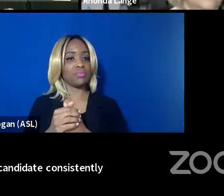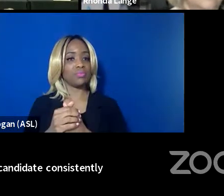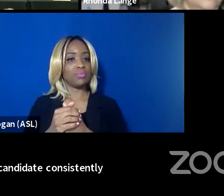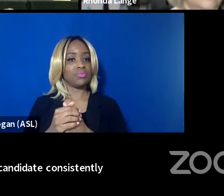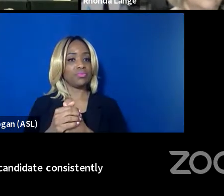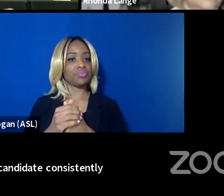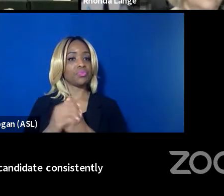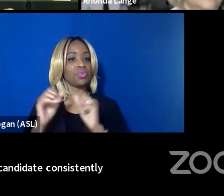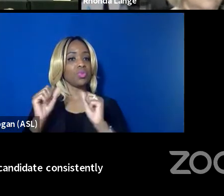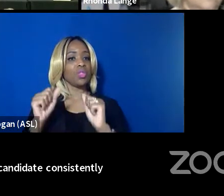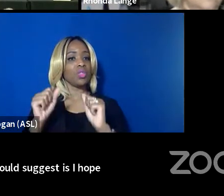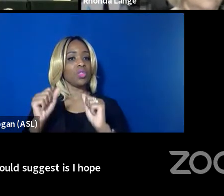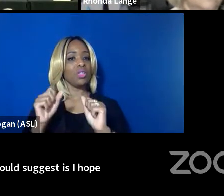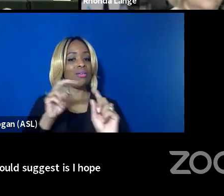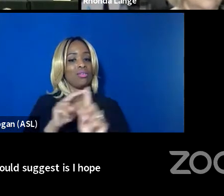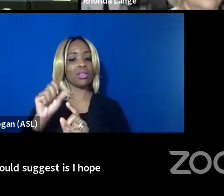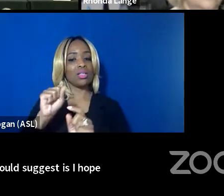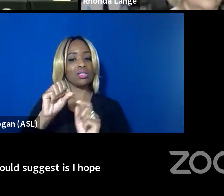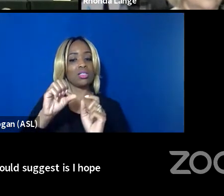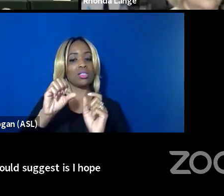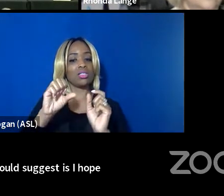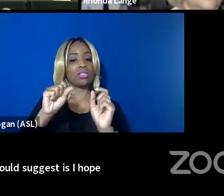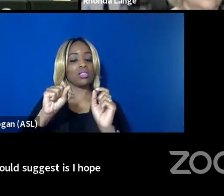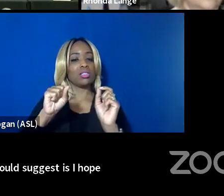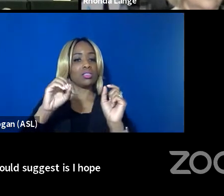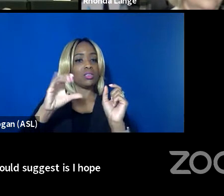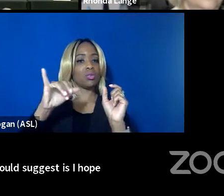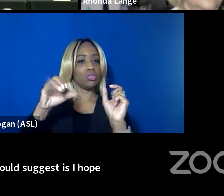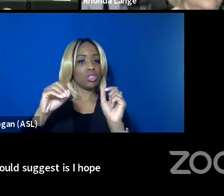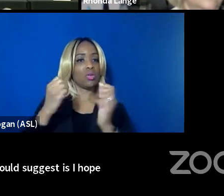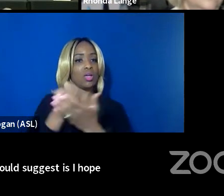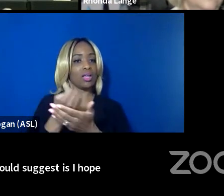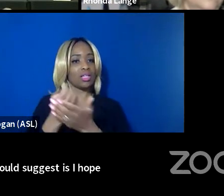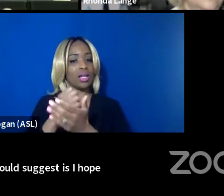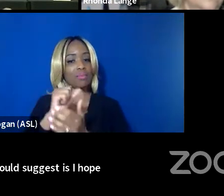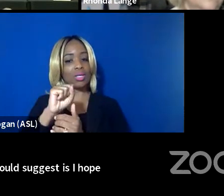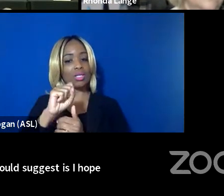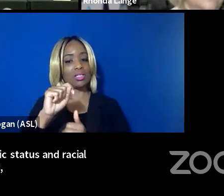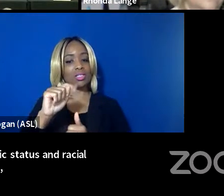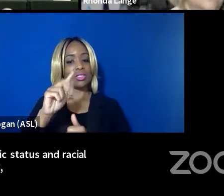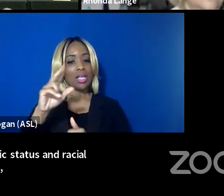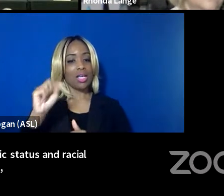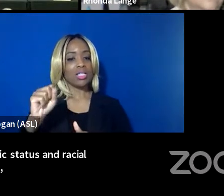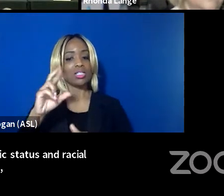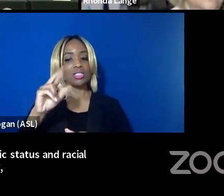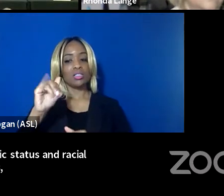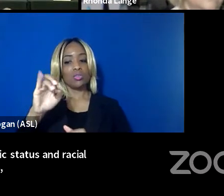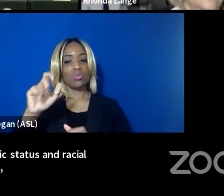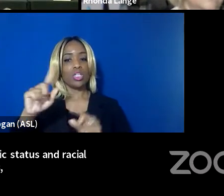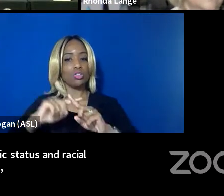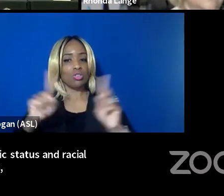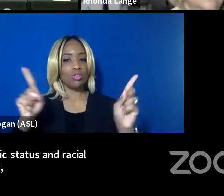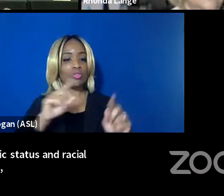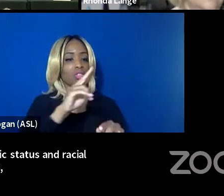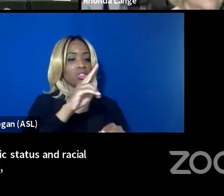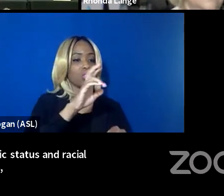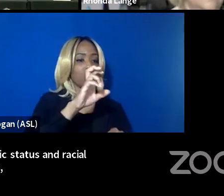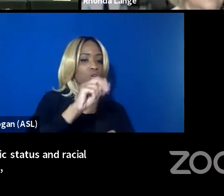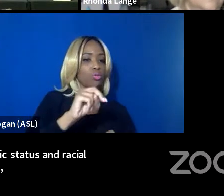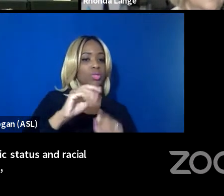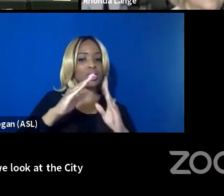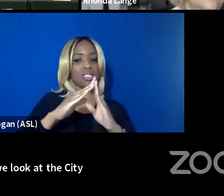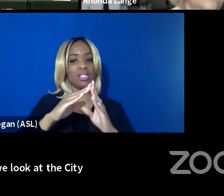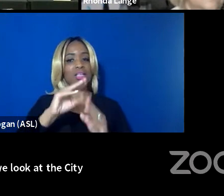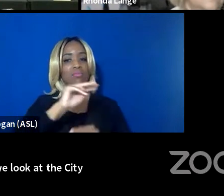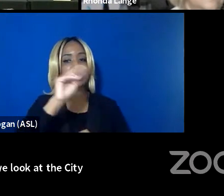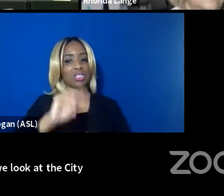we can look at socioeconomic status and racial differences. We look at the urban areas, we look at the city of Muskegon and Muskegon Heights.